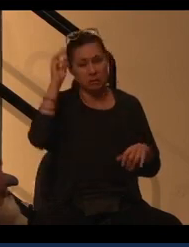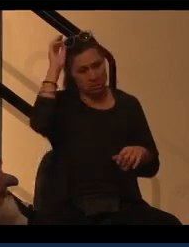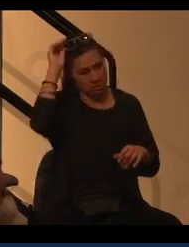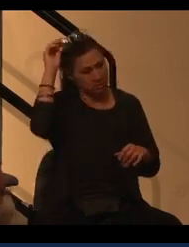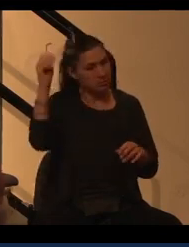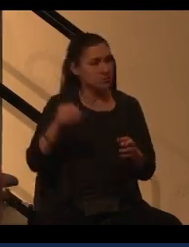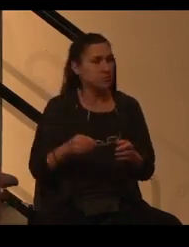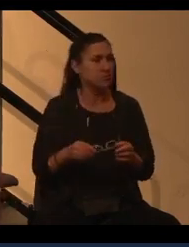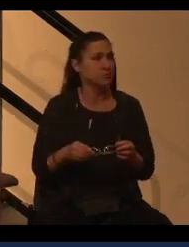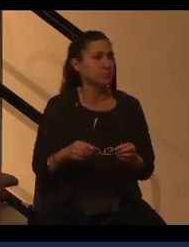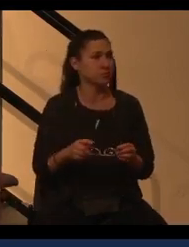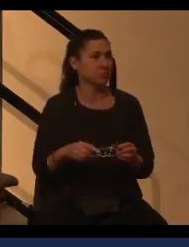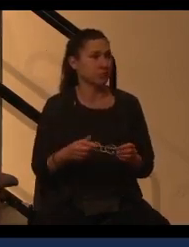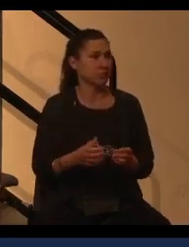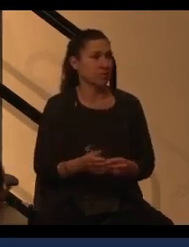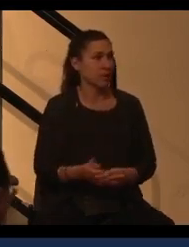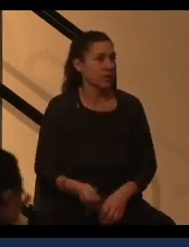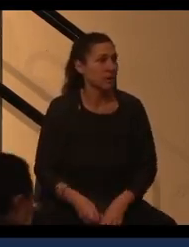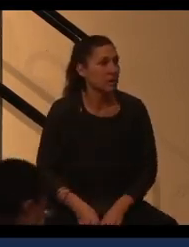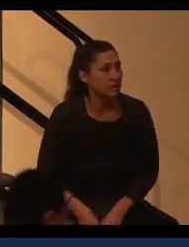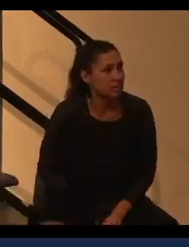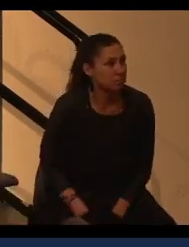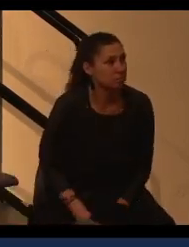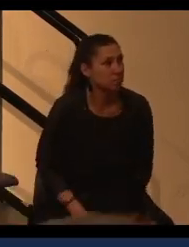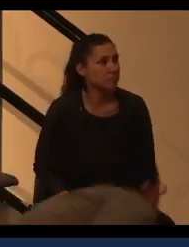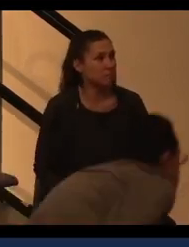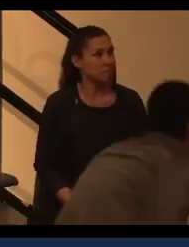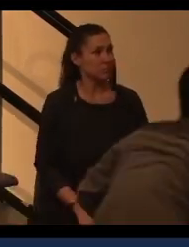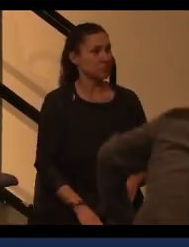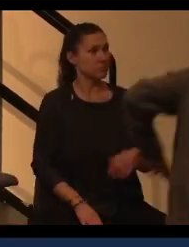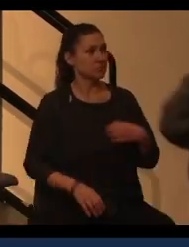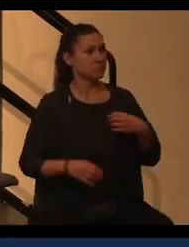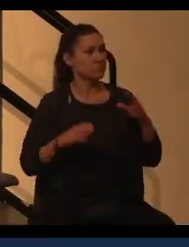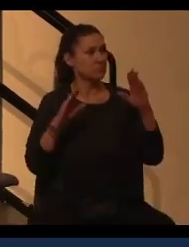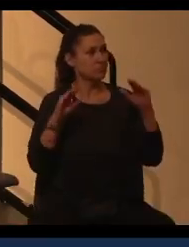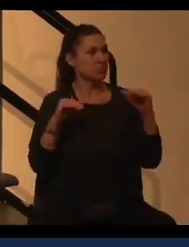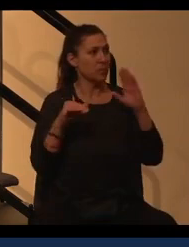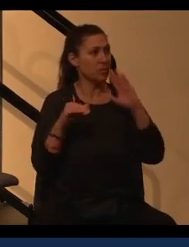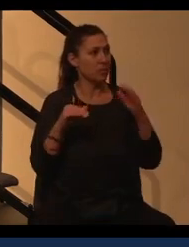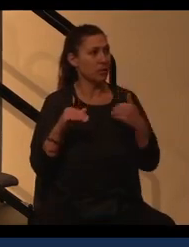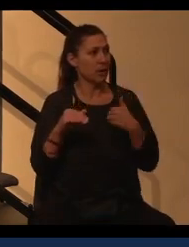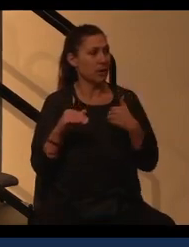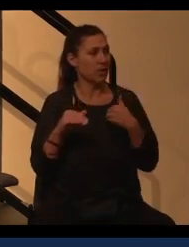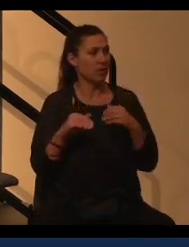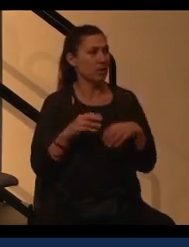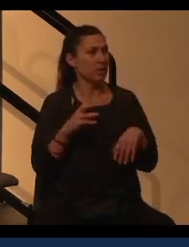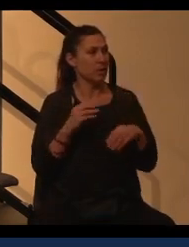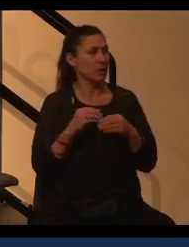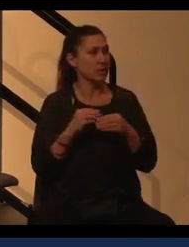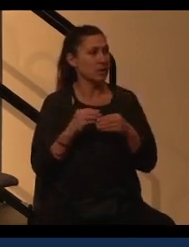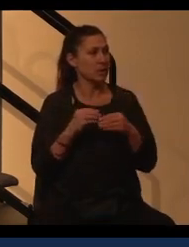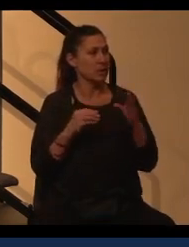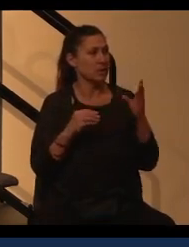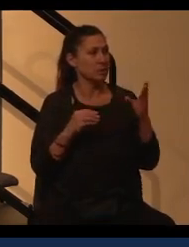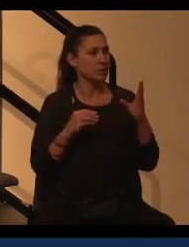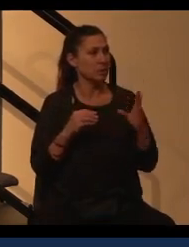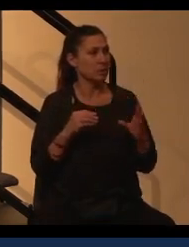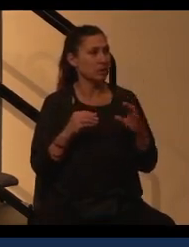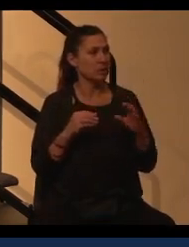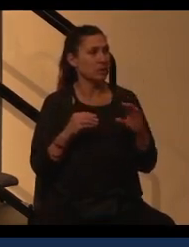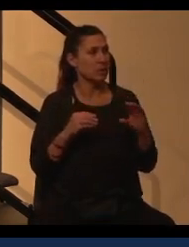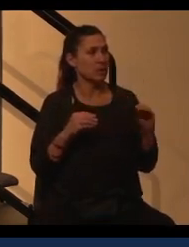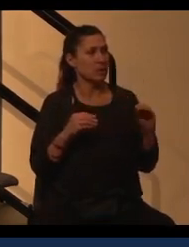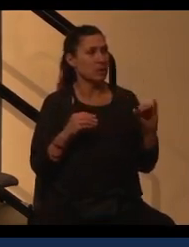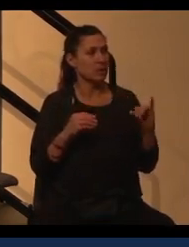sure that we can get started with the additional speakers and content for the day. I am excited